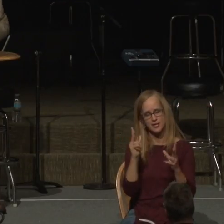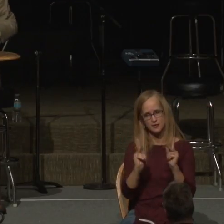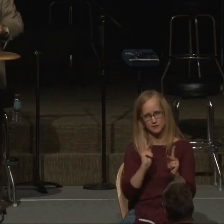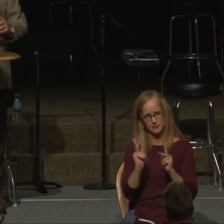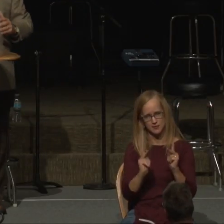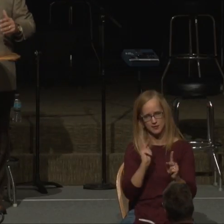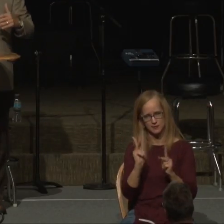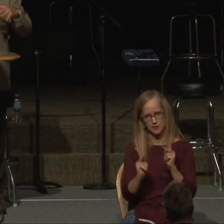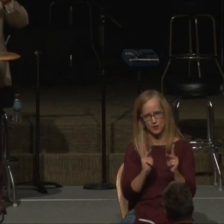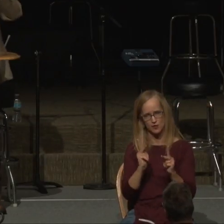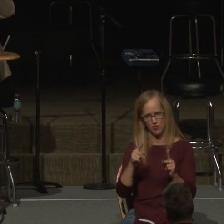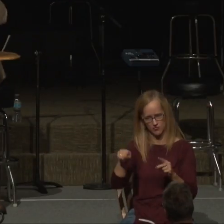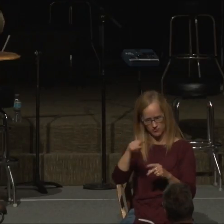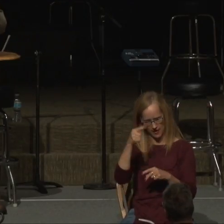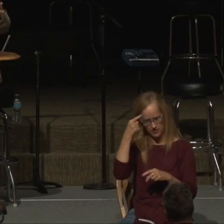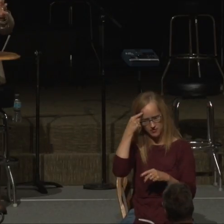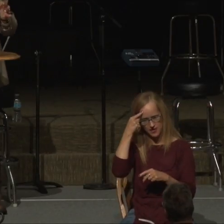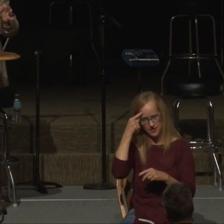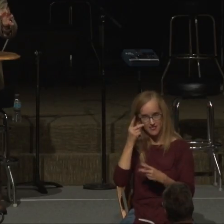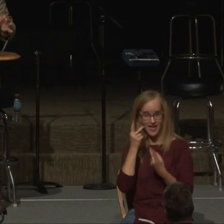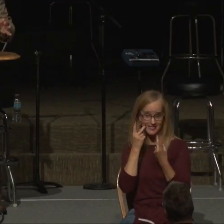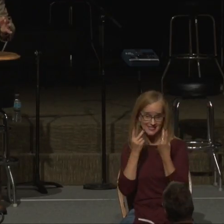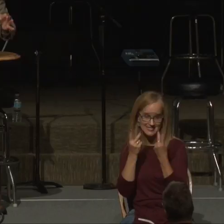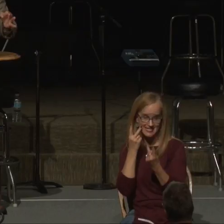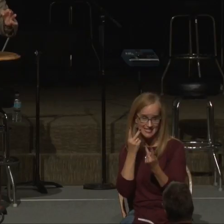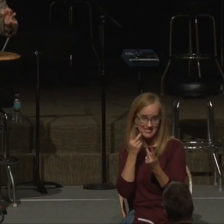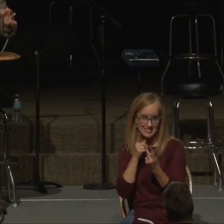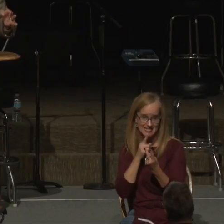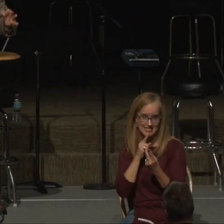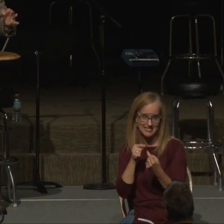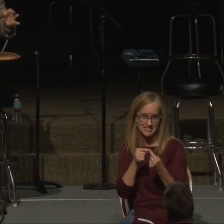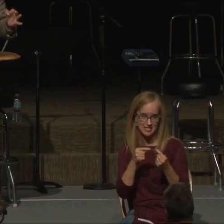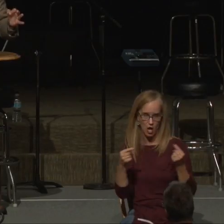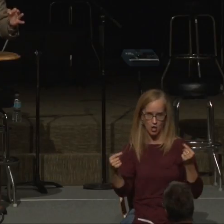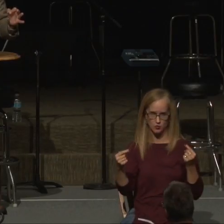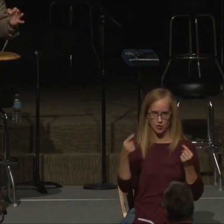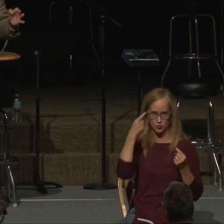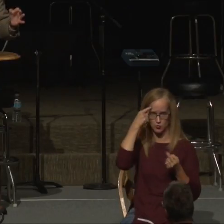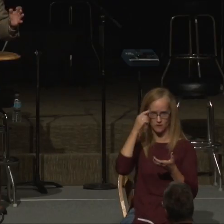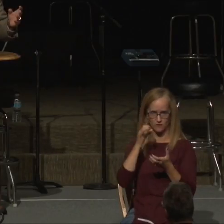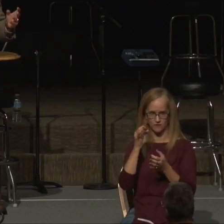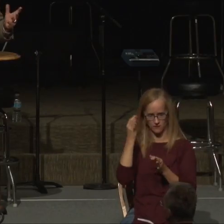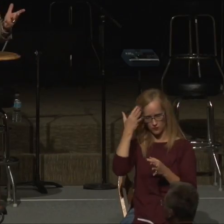people, they think that seeing is contrary to faith.